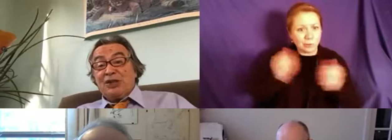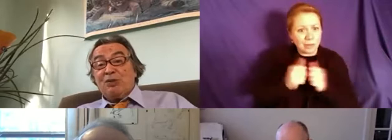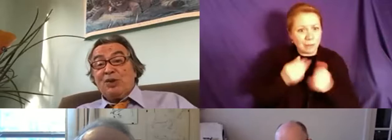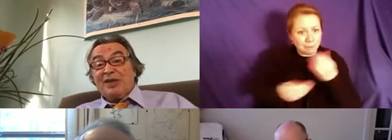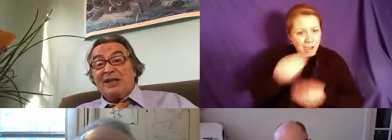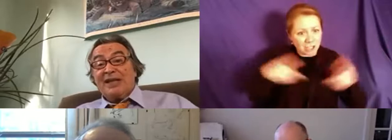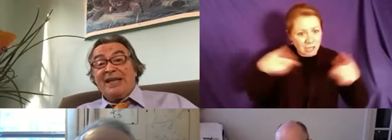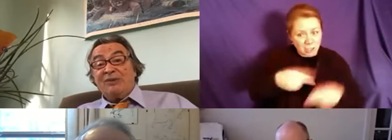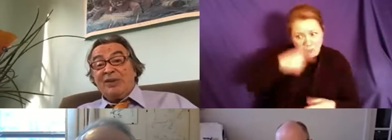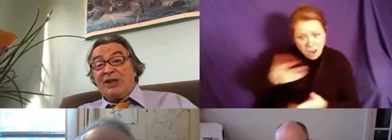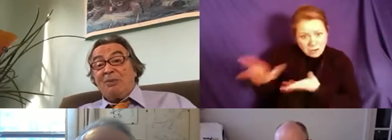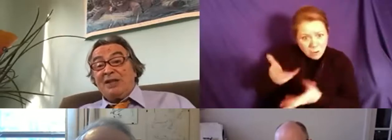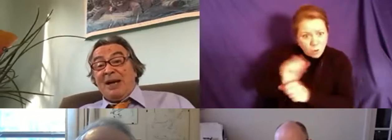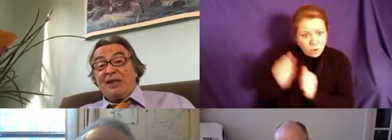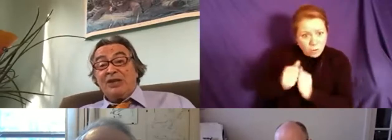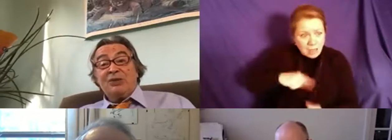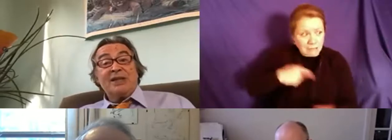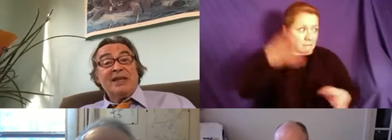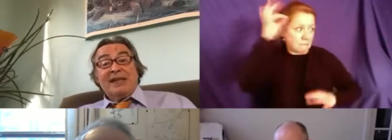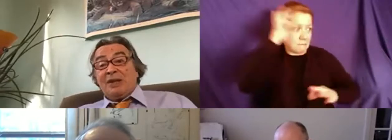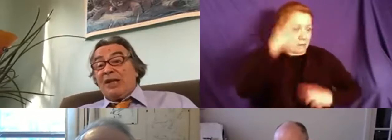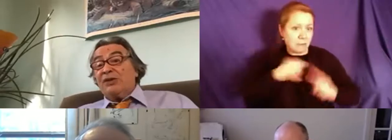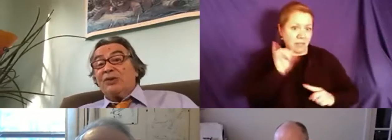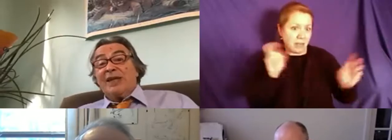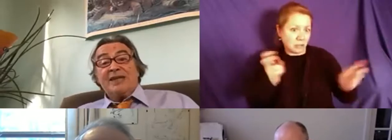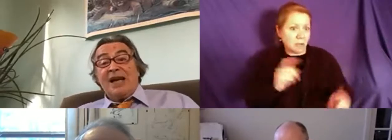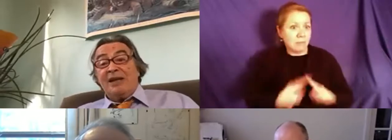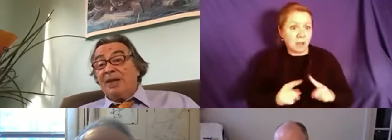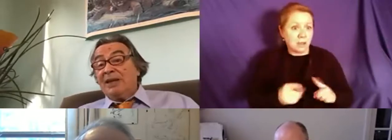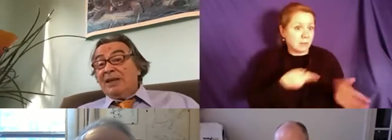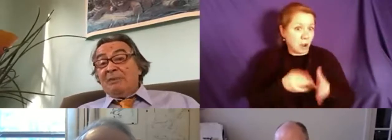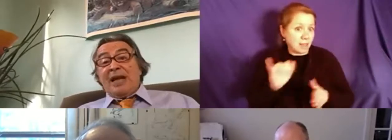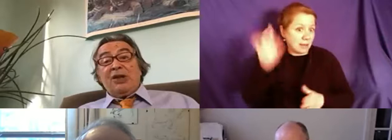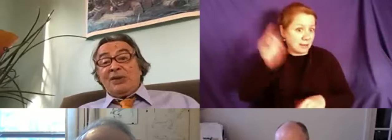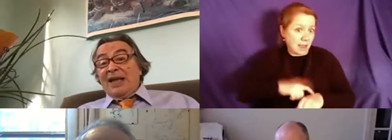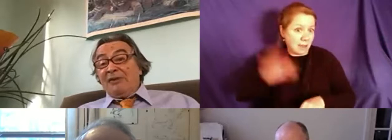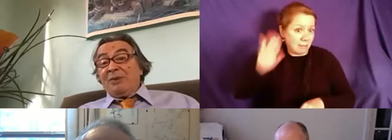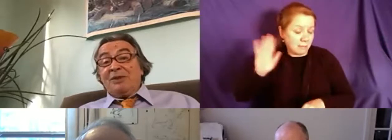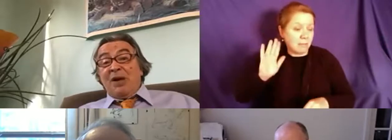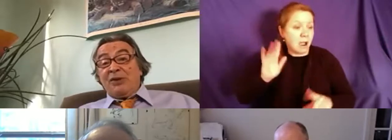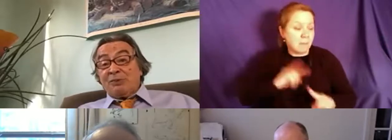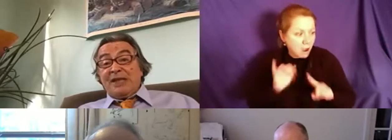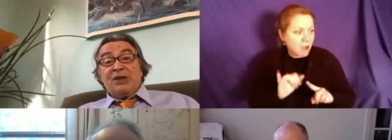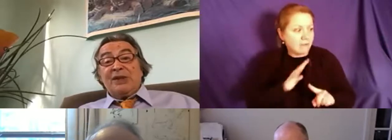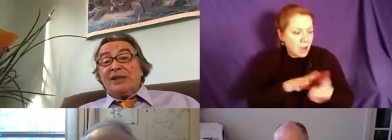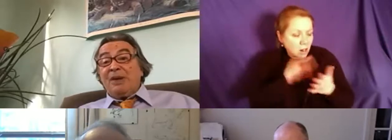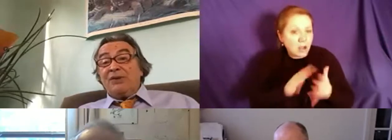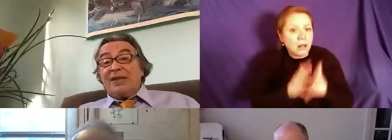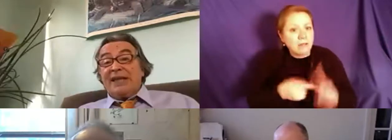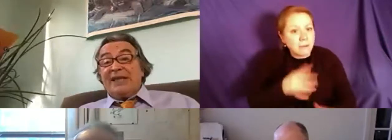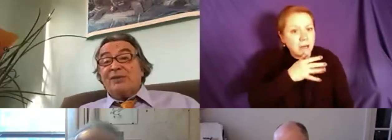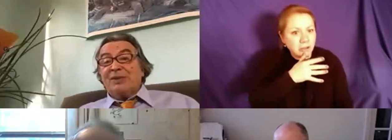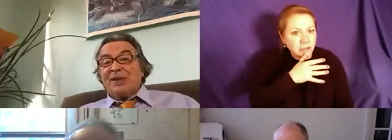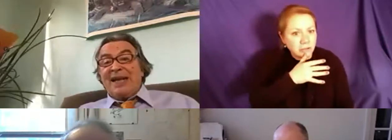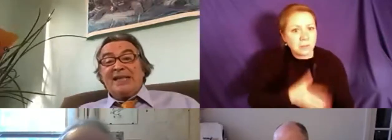help us? Could you work with us? And I didn't really know much about the issue, but I'll tell you the truth, at the time. But I learned a lot from these mothers, particularly mothers